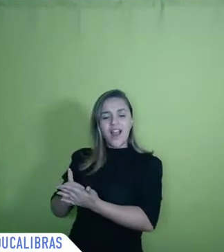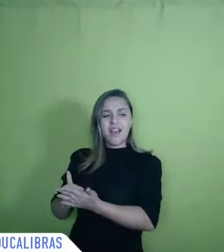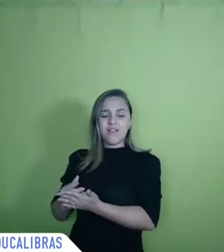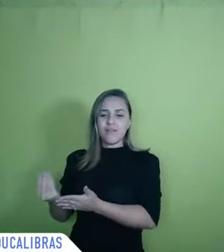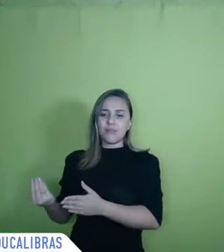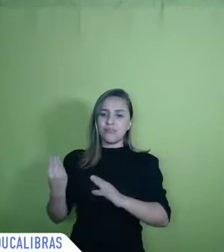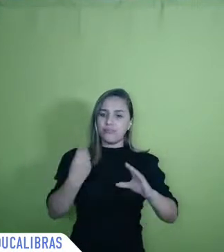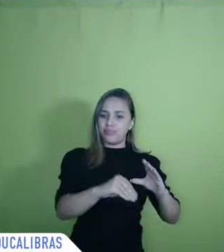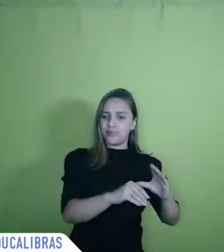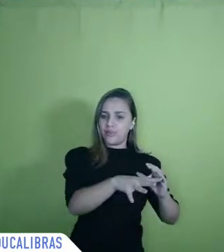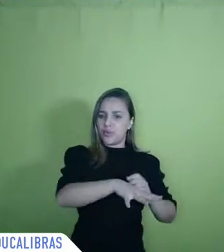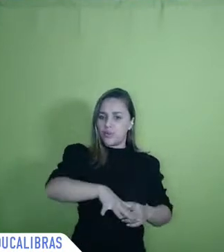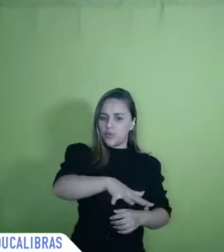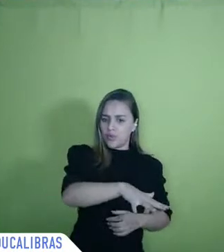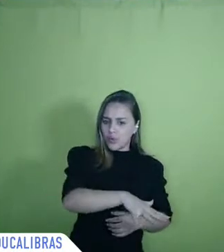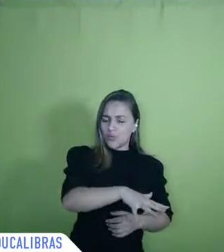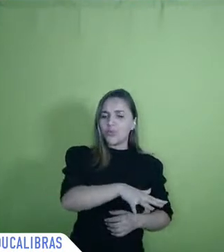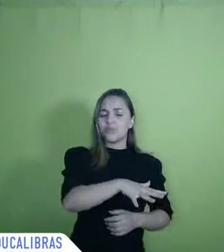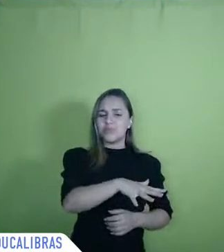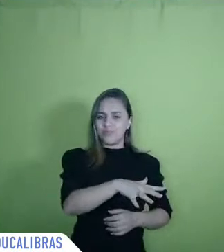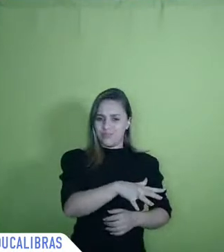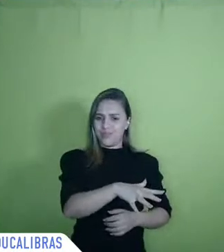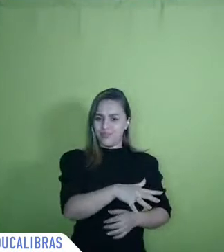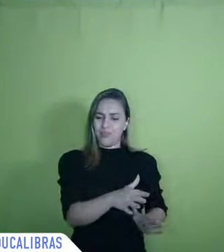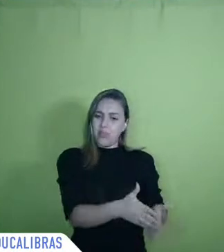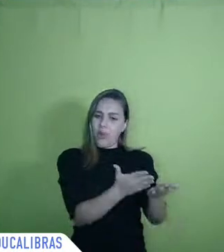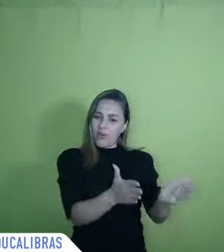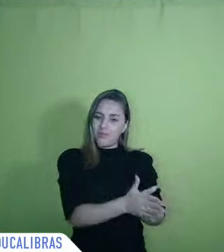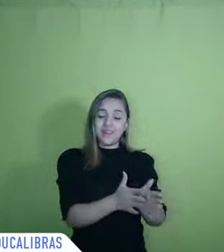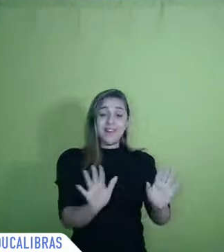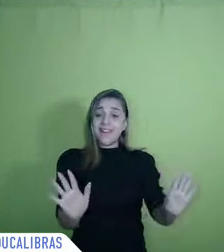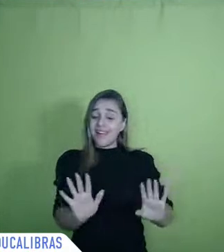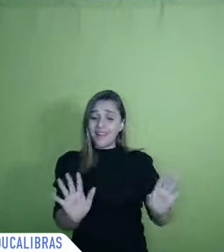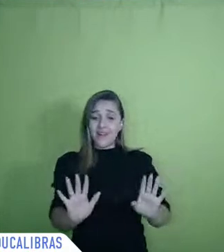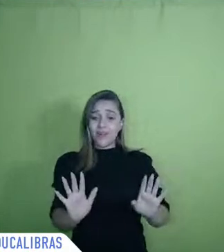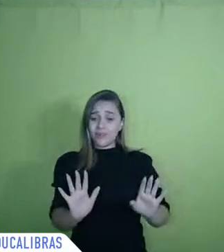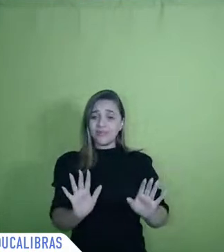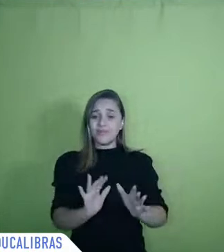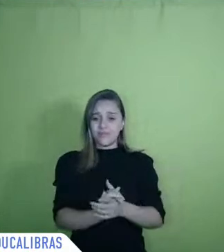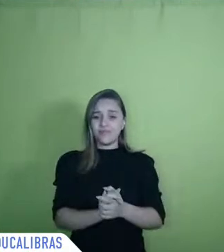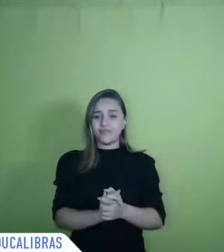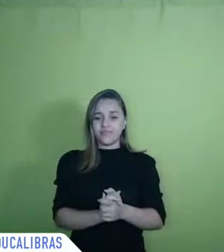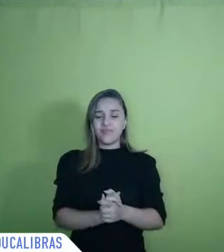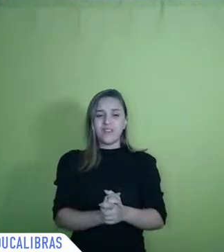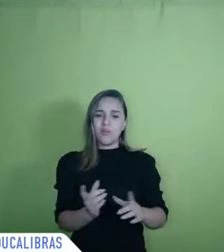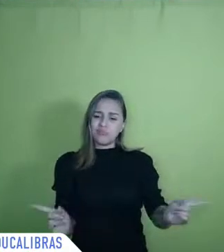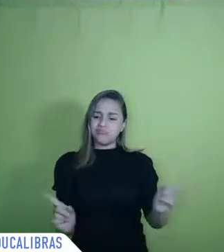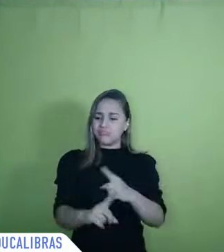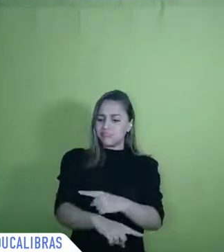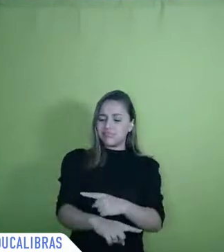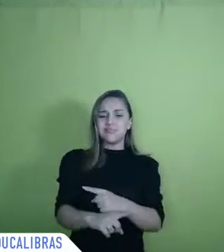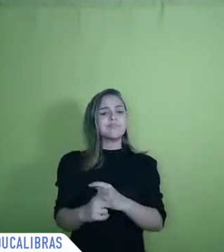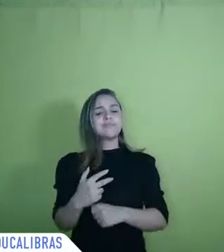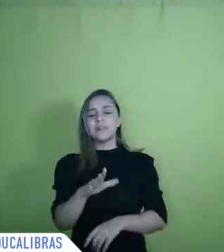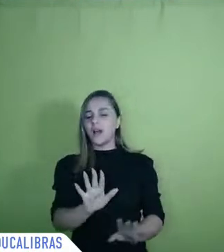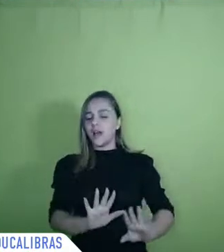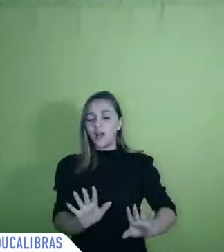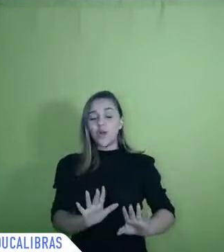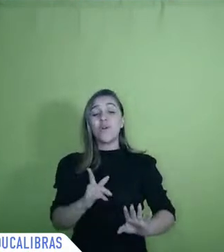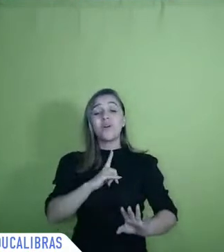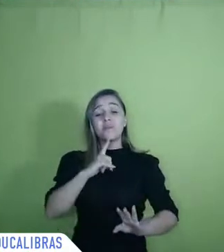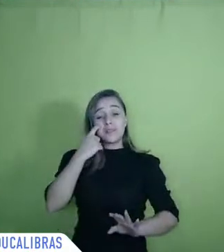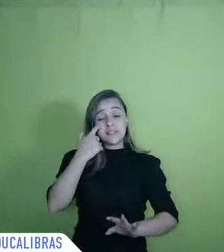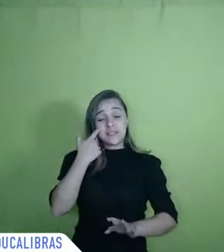allocate it to another. We need to have correct public policies instead of transferring